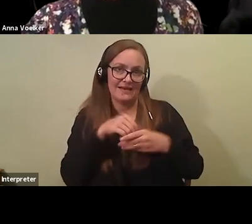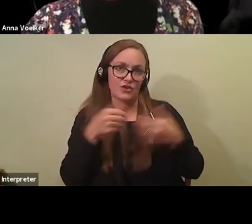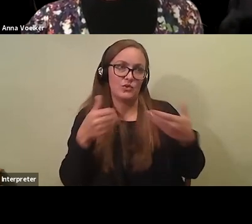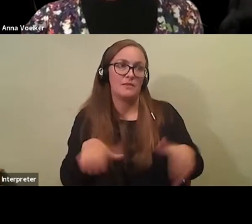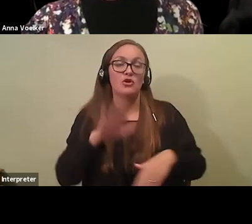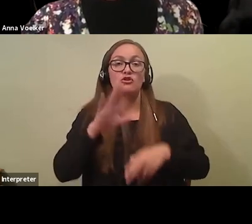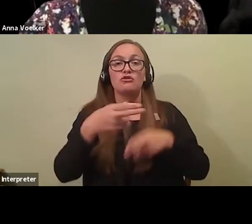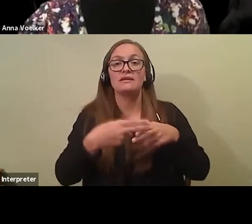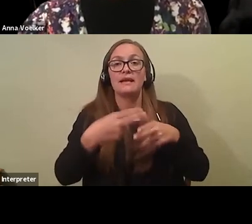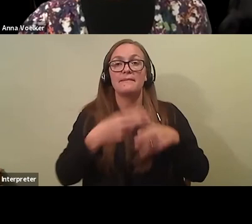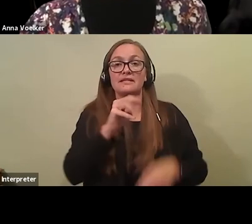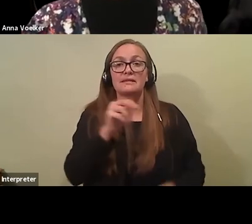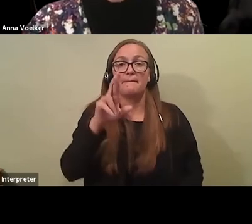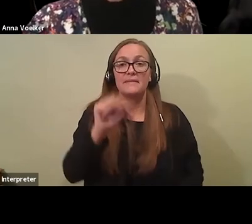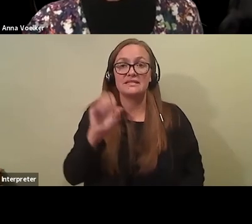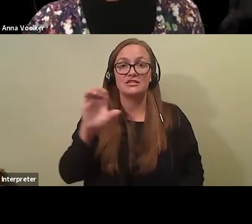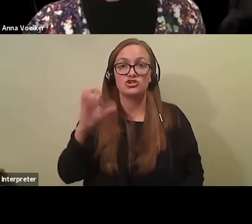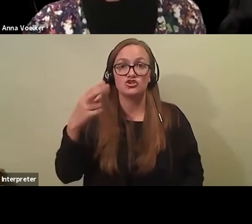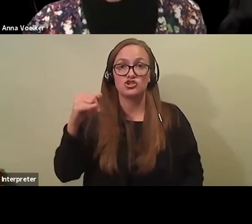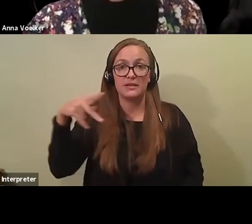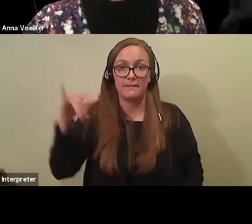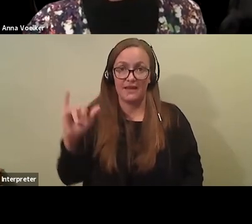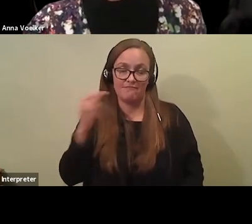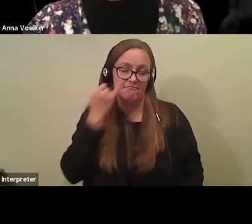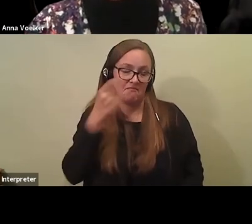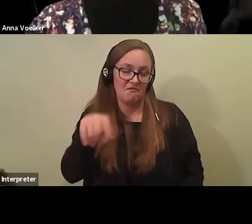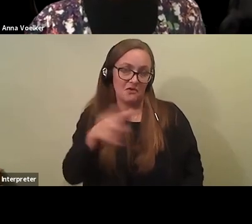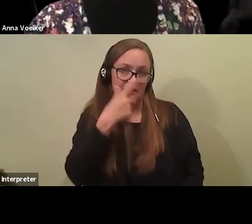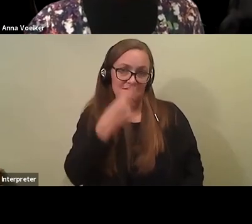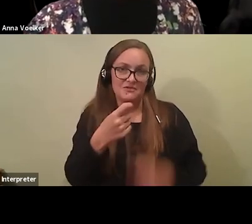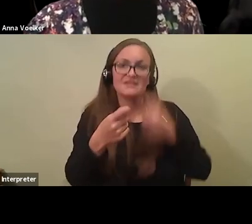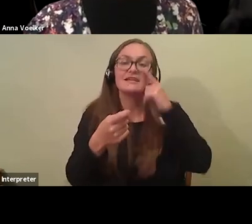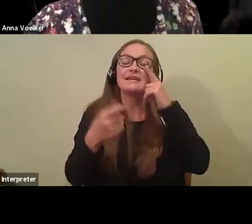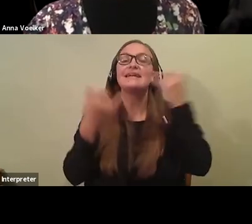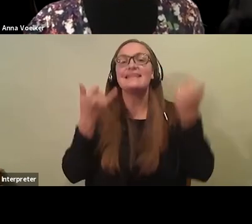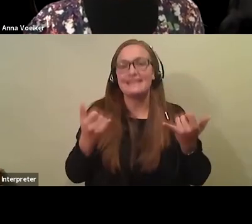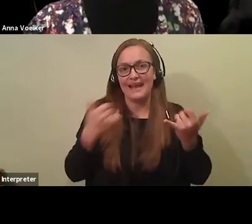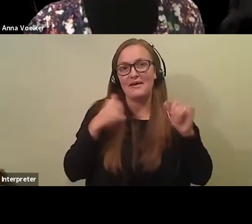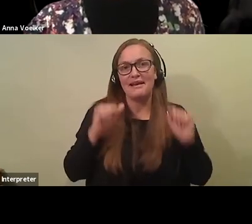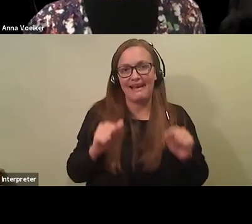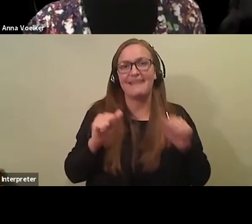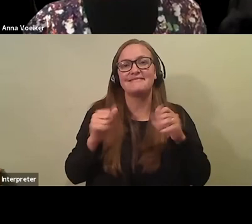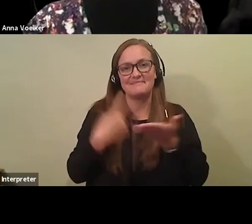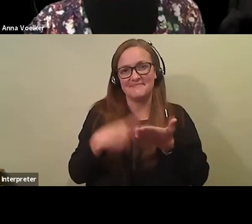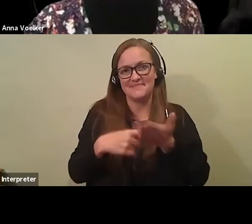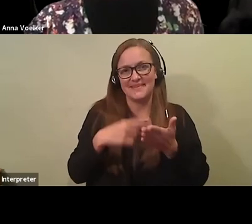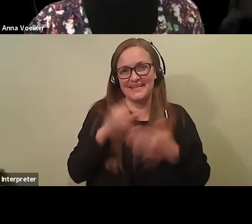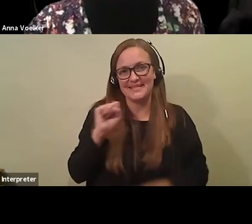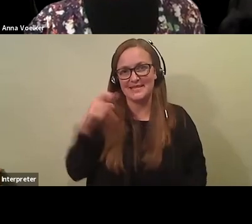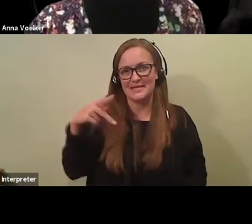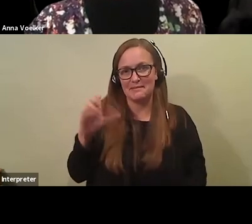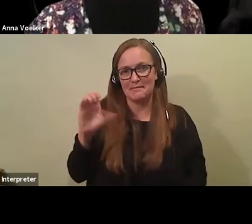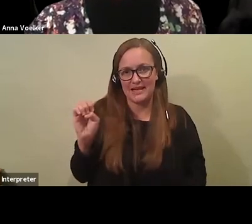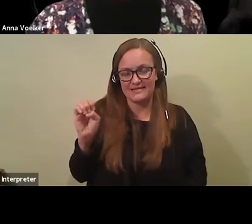Mrs. Chippy, for those of you who are interested. Now I can go on to talk about space. The problem